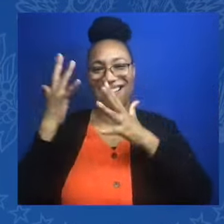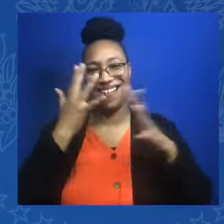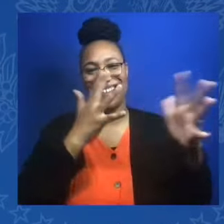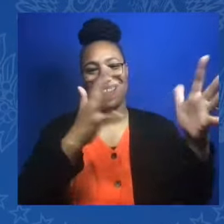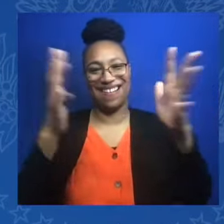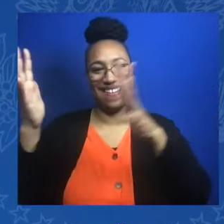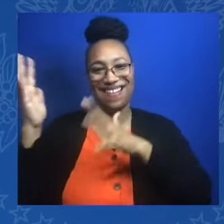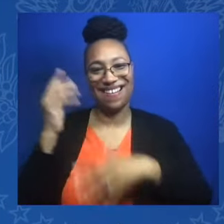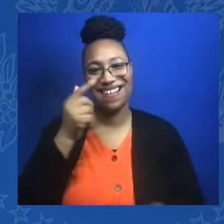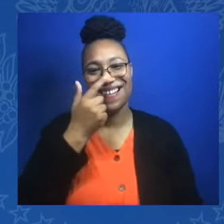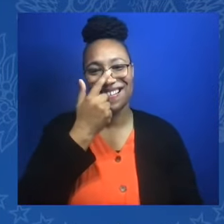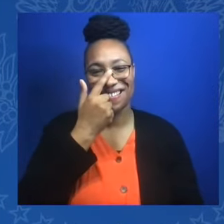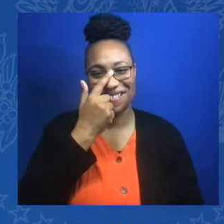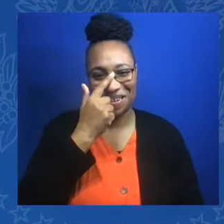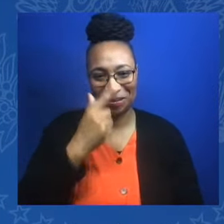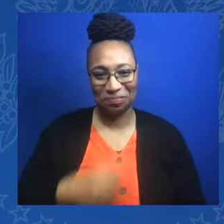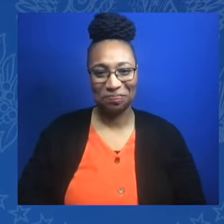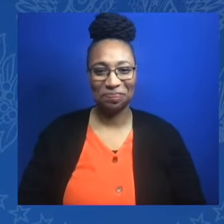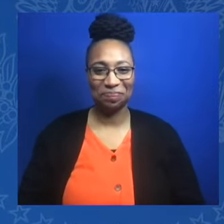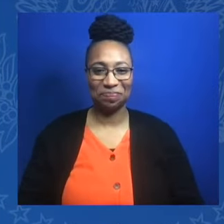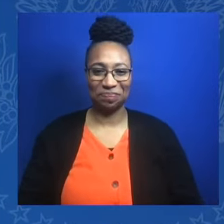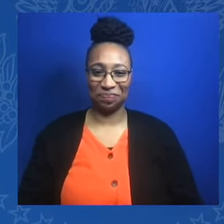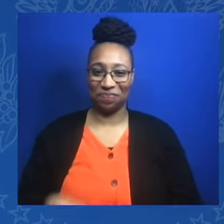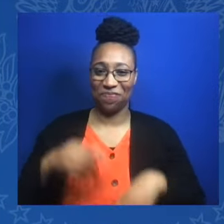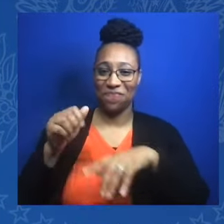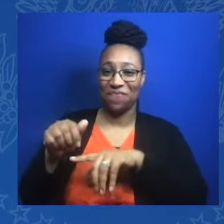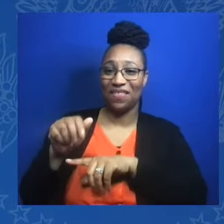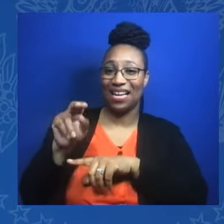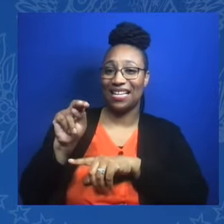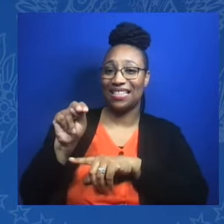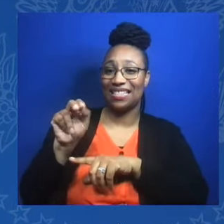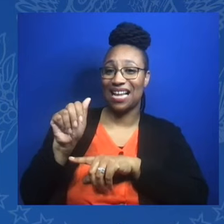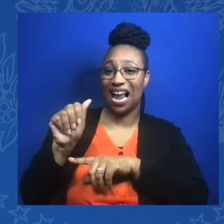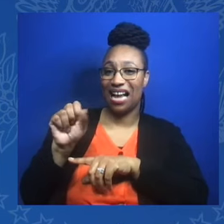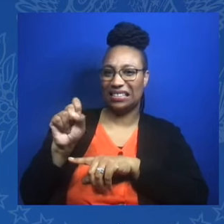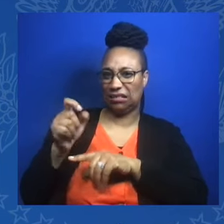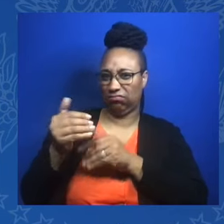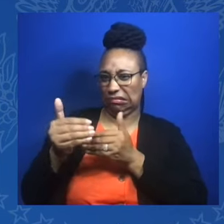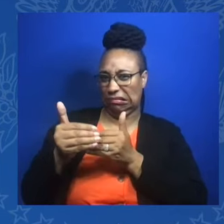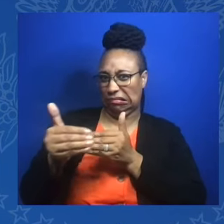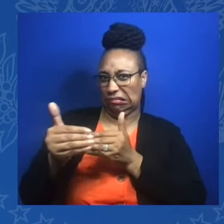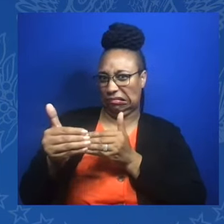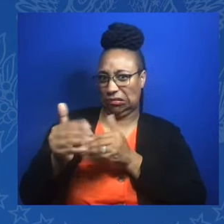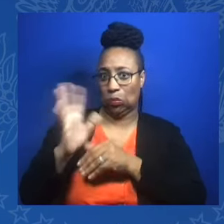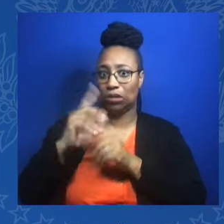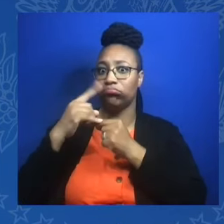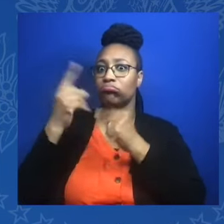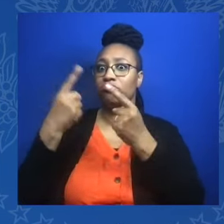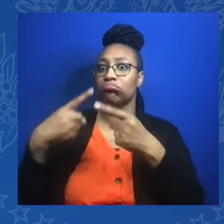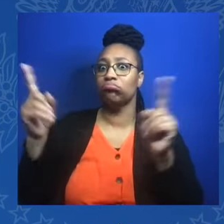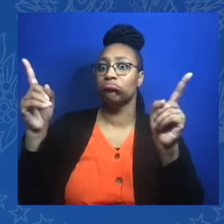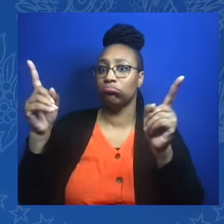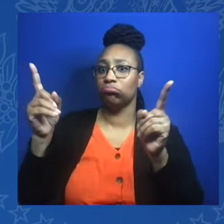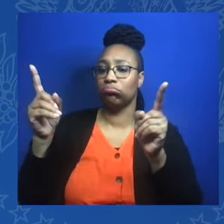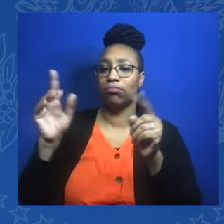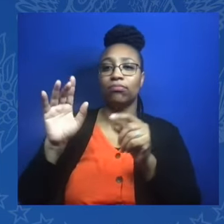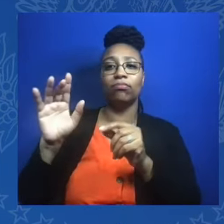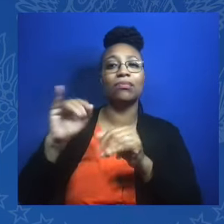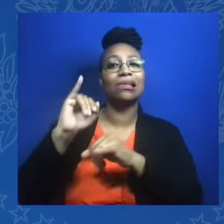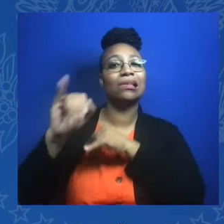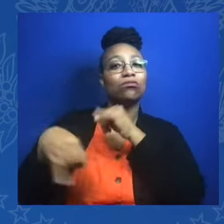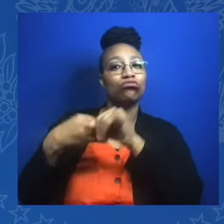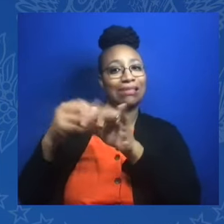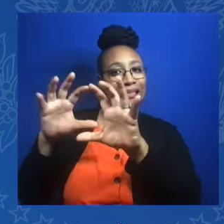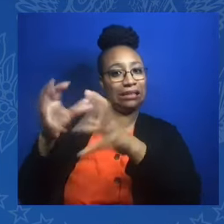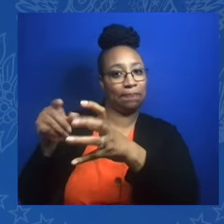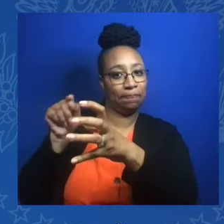NASA is going to announce an international team of astronauts who will crew the Artemis II mission, the first human voyage to the moon